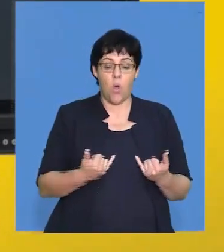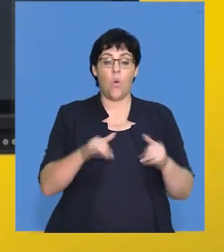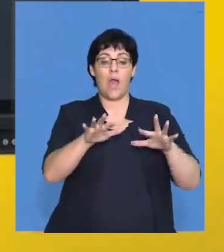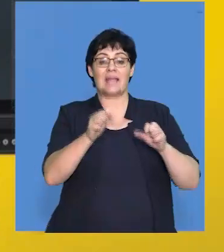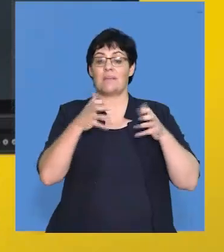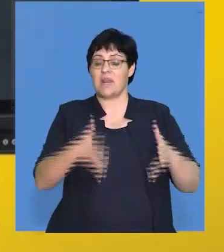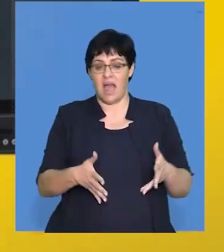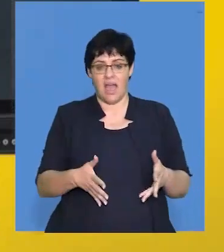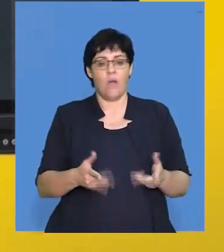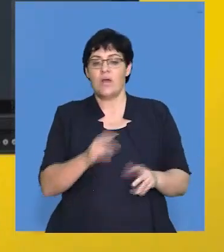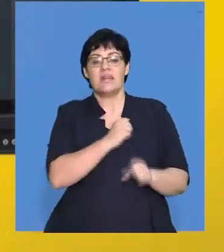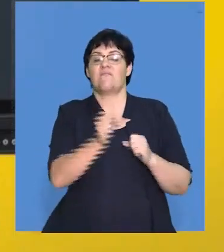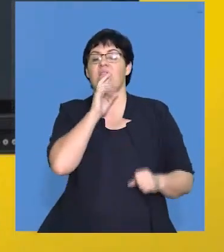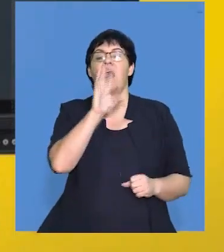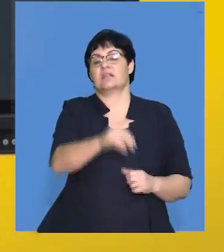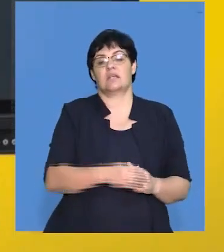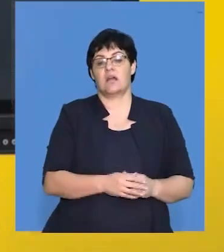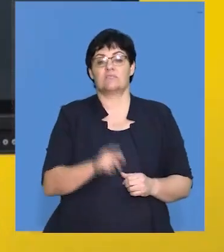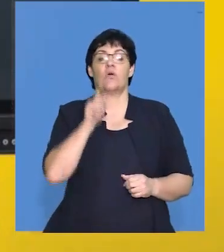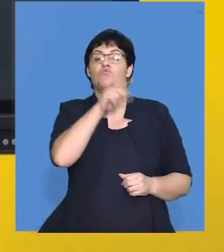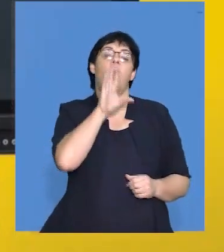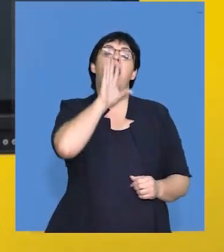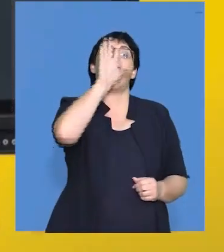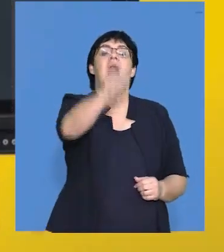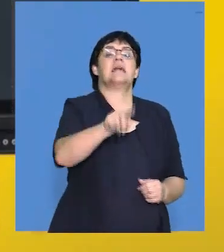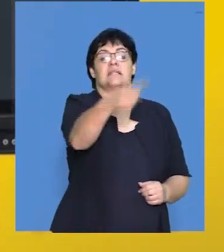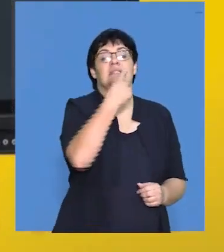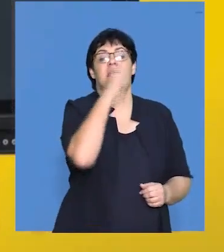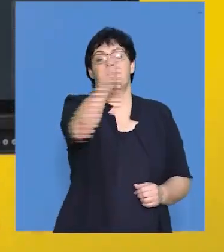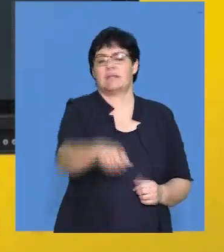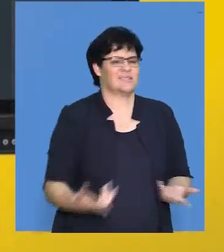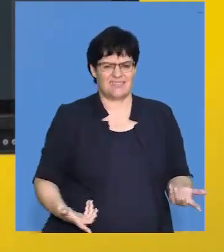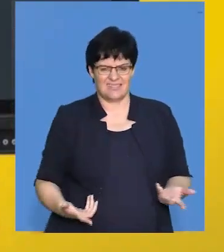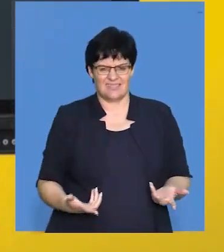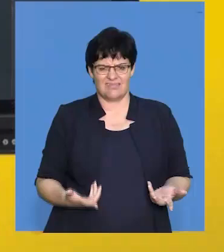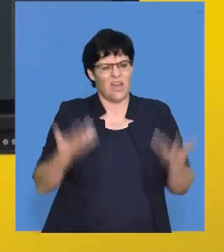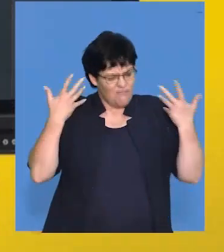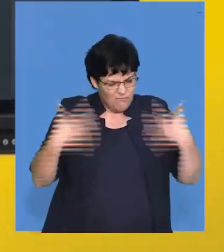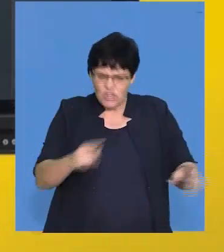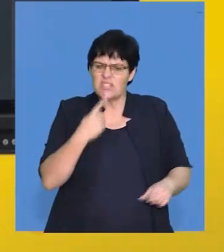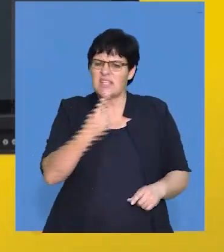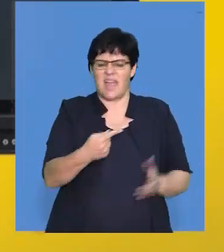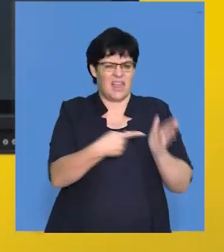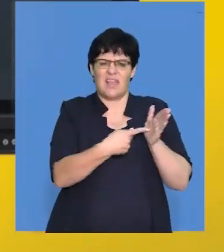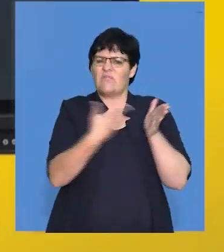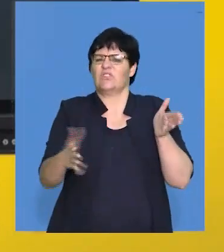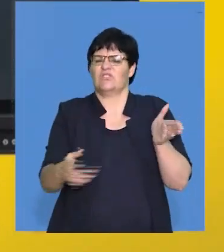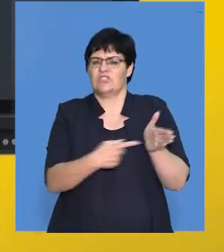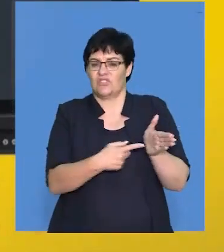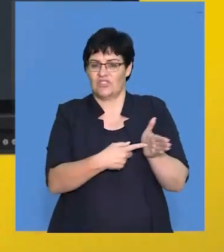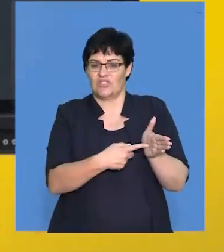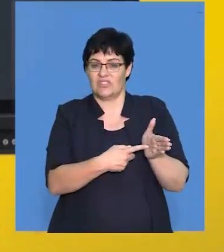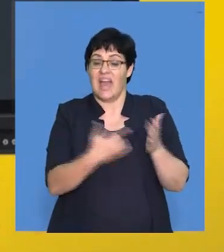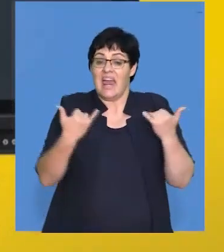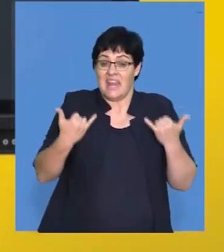examiner, no examiner will ever ask you, what would you ask them to say? Remember, they're already saying what they want to say. Now